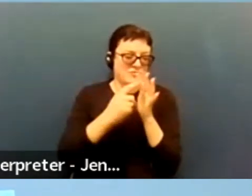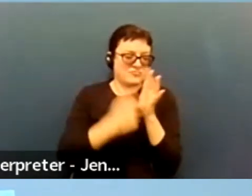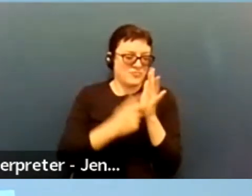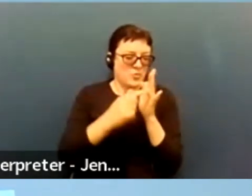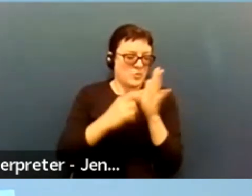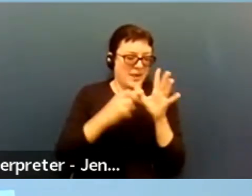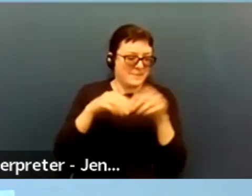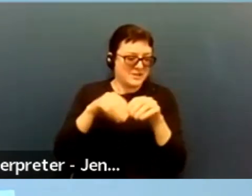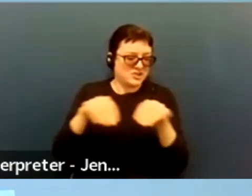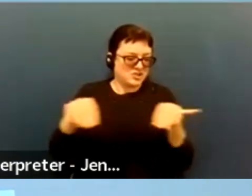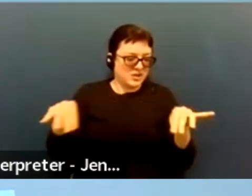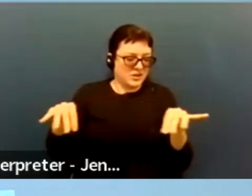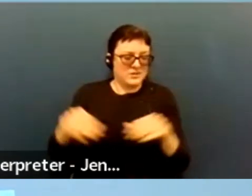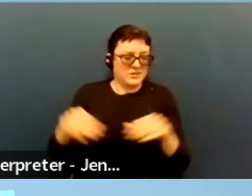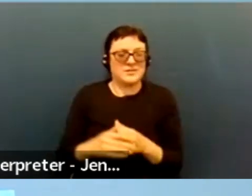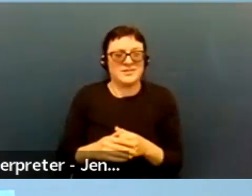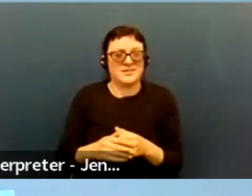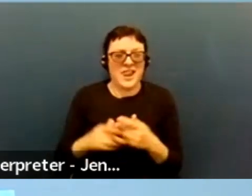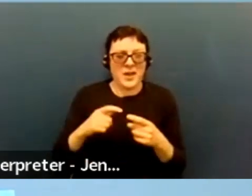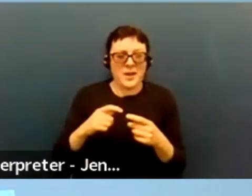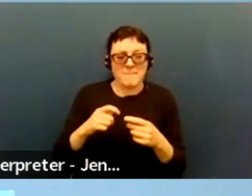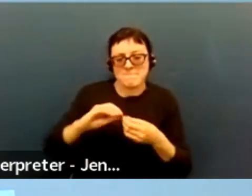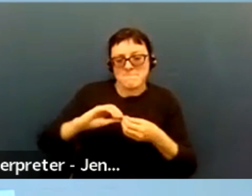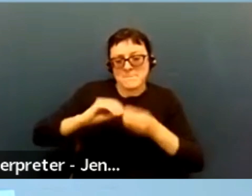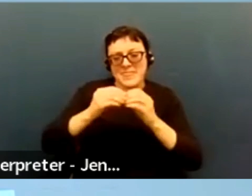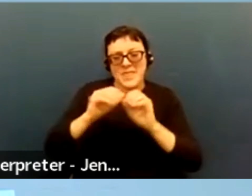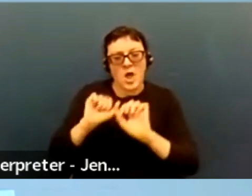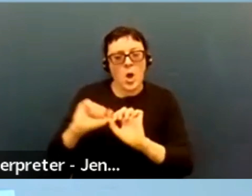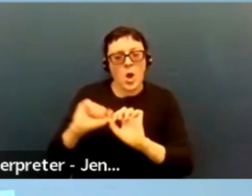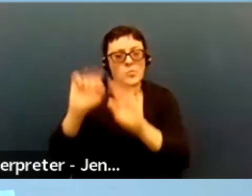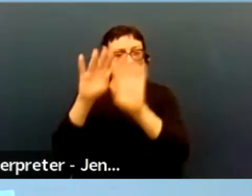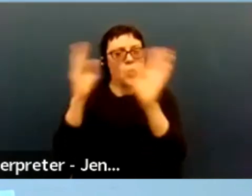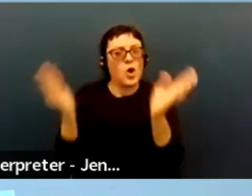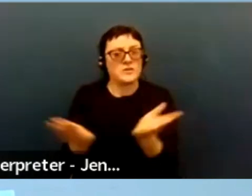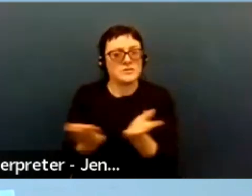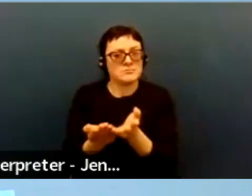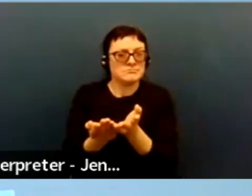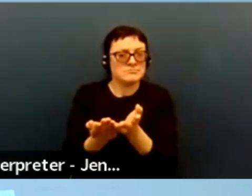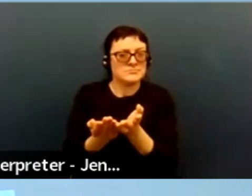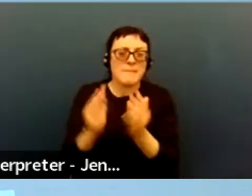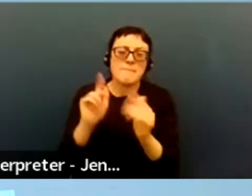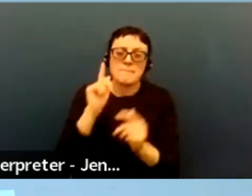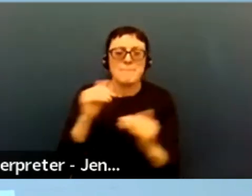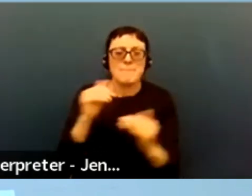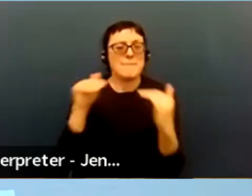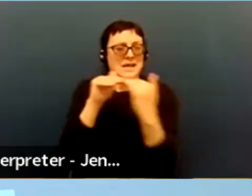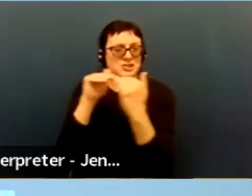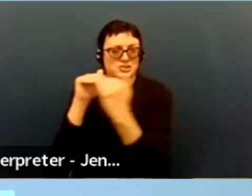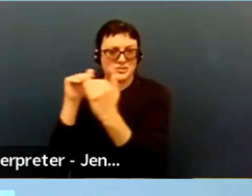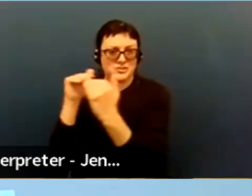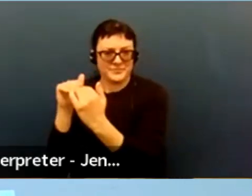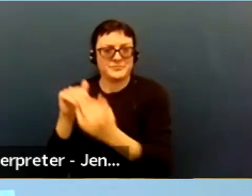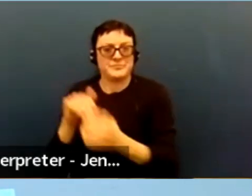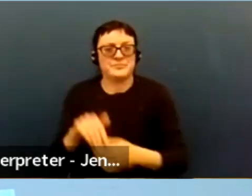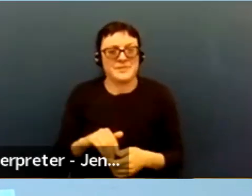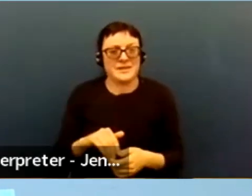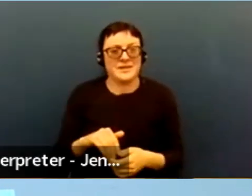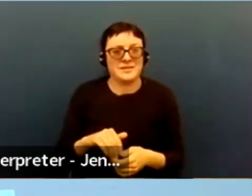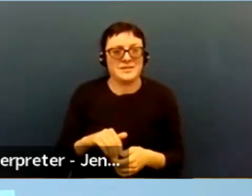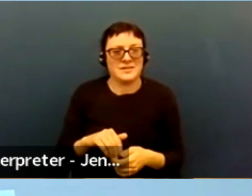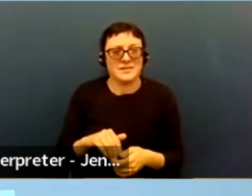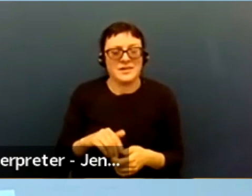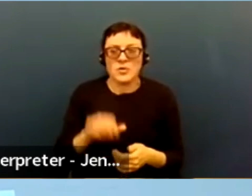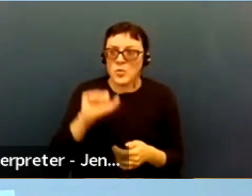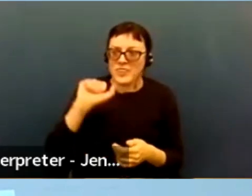so they kind of made their own consistent world out of it that works. And a very multiracial world